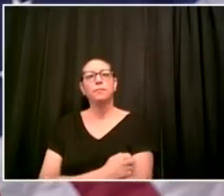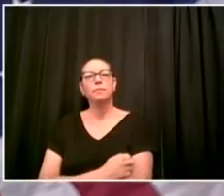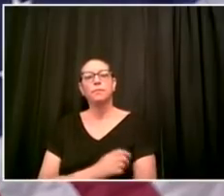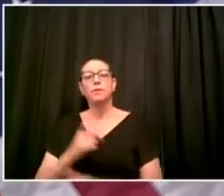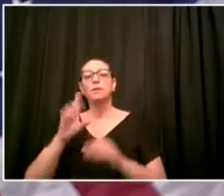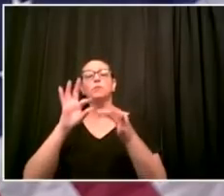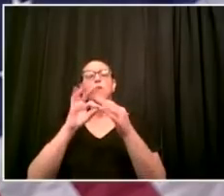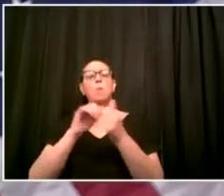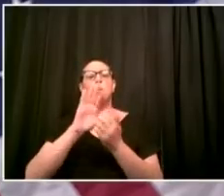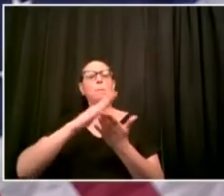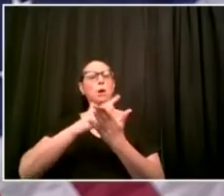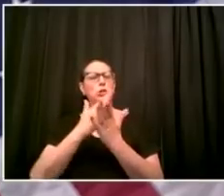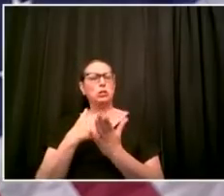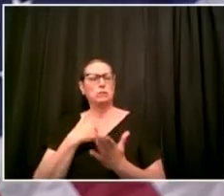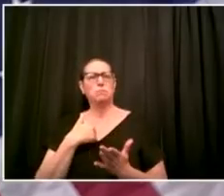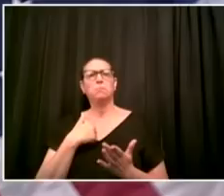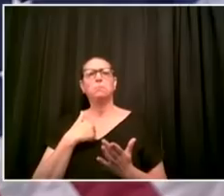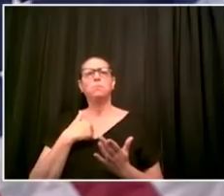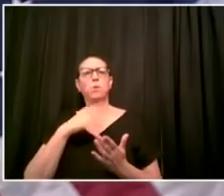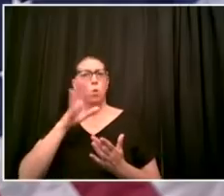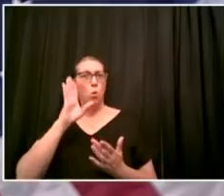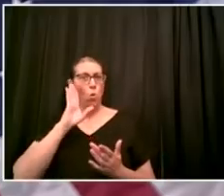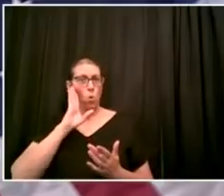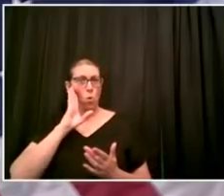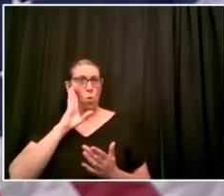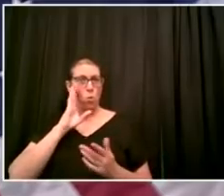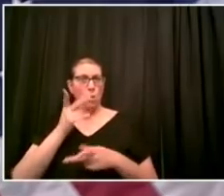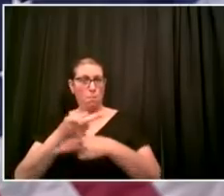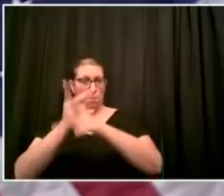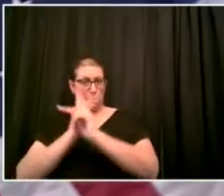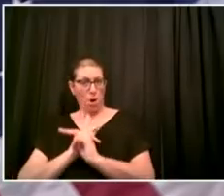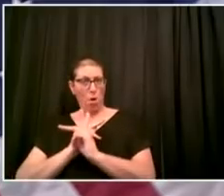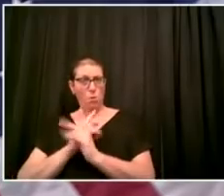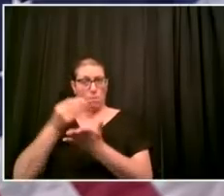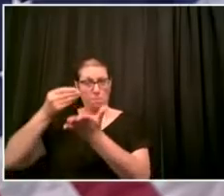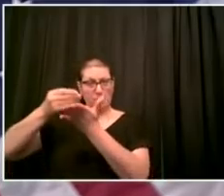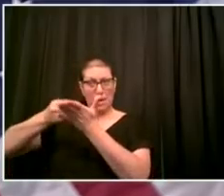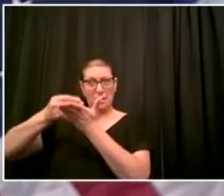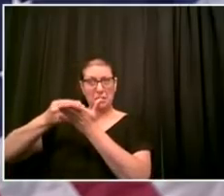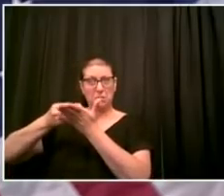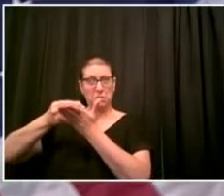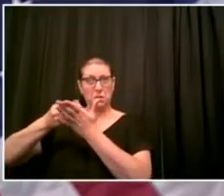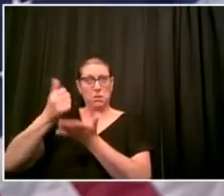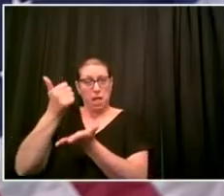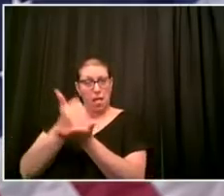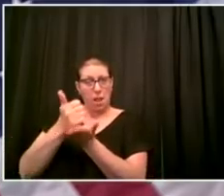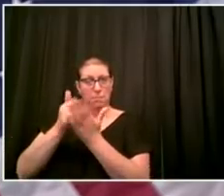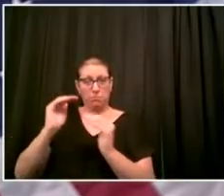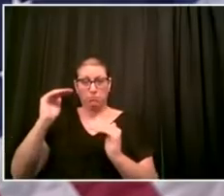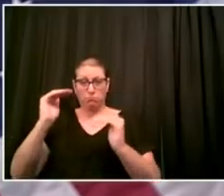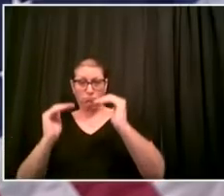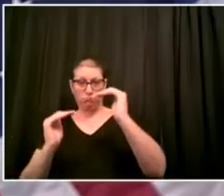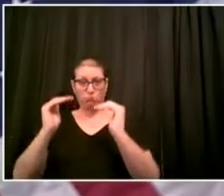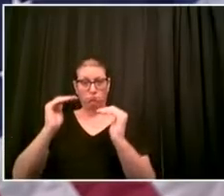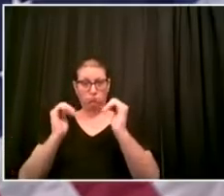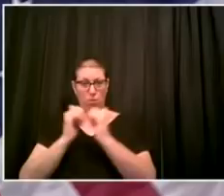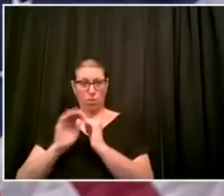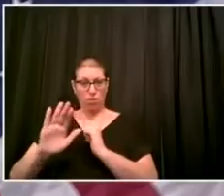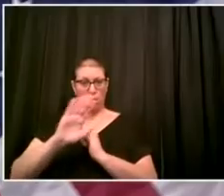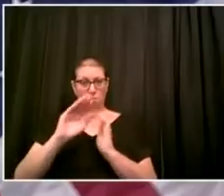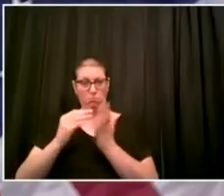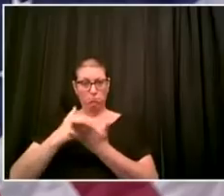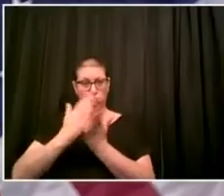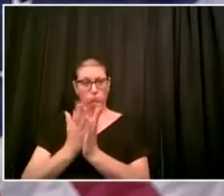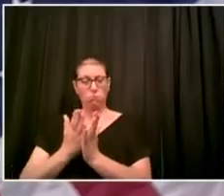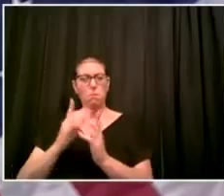costs? And what does that mean? Isn't the city prohibited from funding operating expenses with borrowed money? So what authority